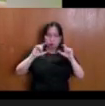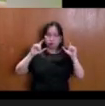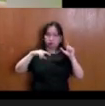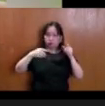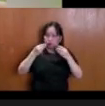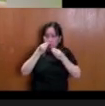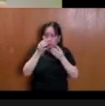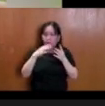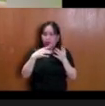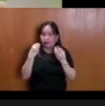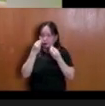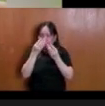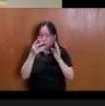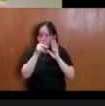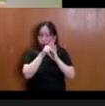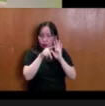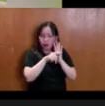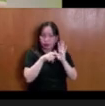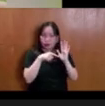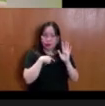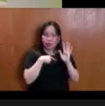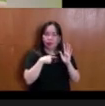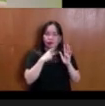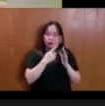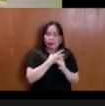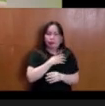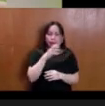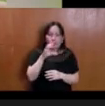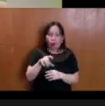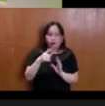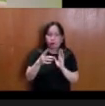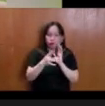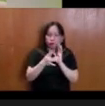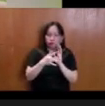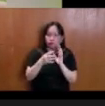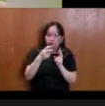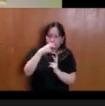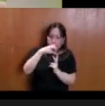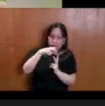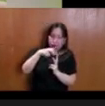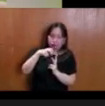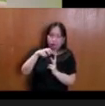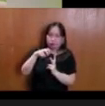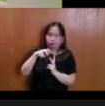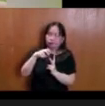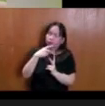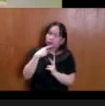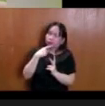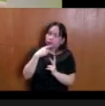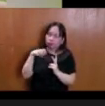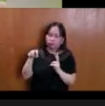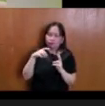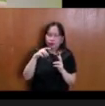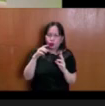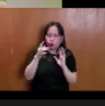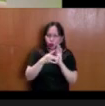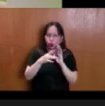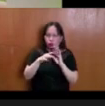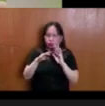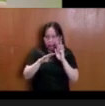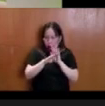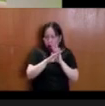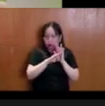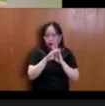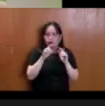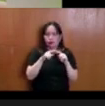issued policies that are key enablers for digital transformation and also for financial inclusion. It was